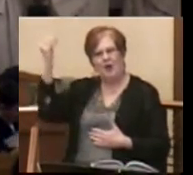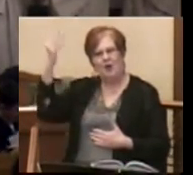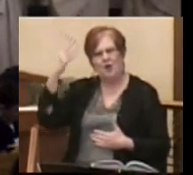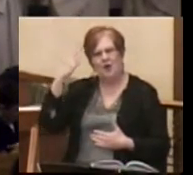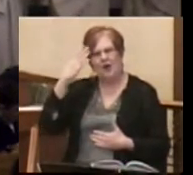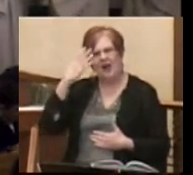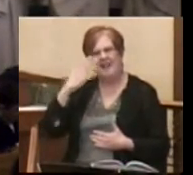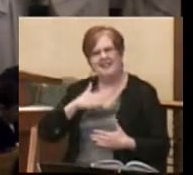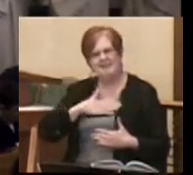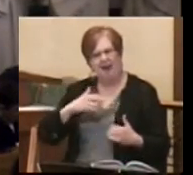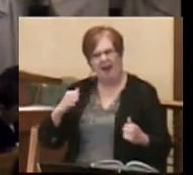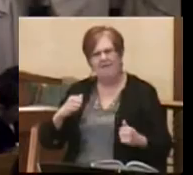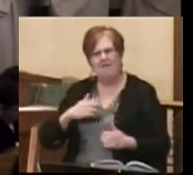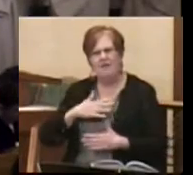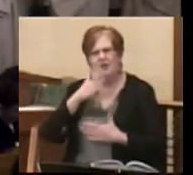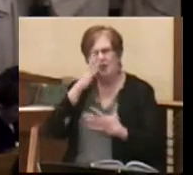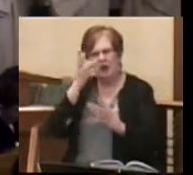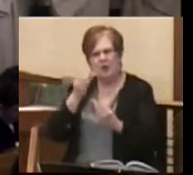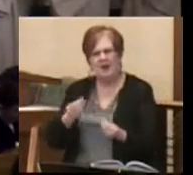my fears